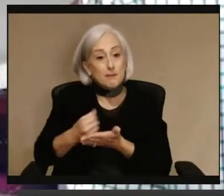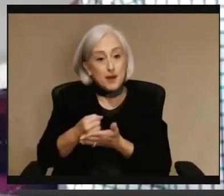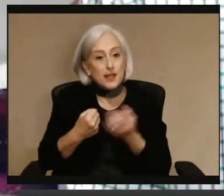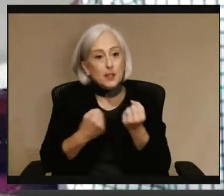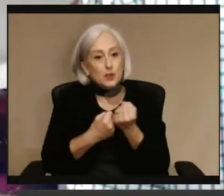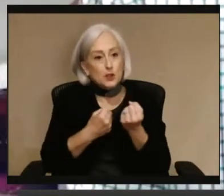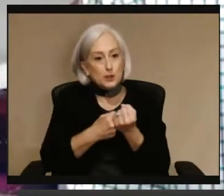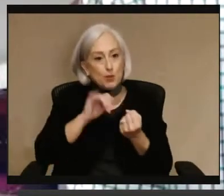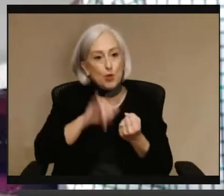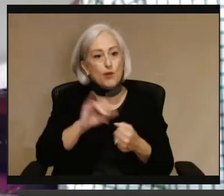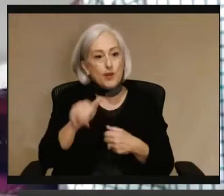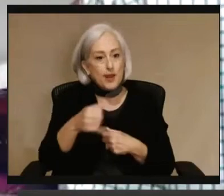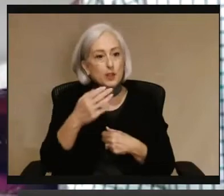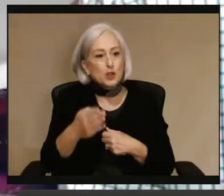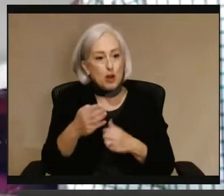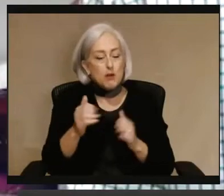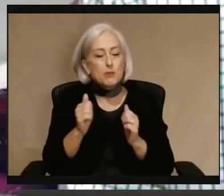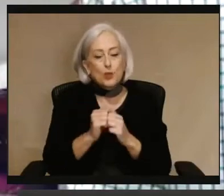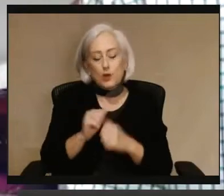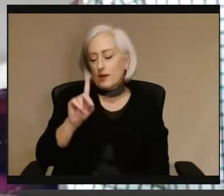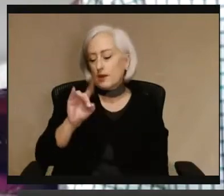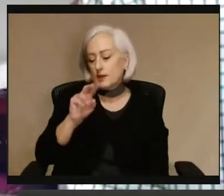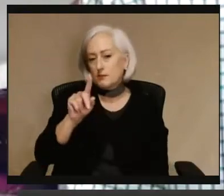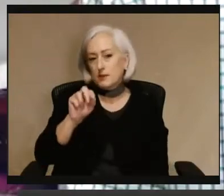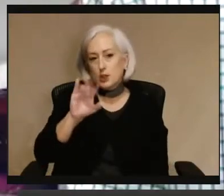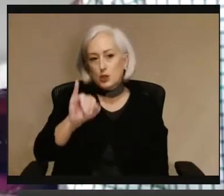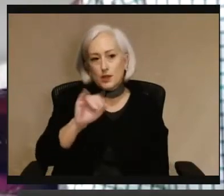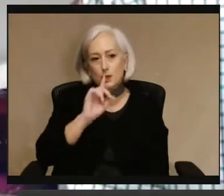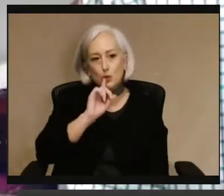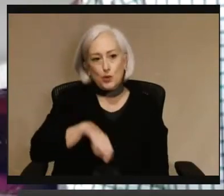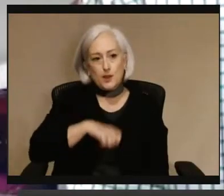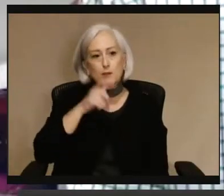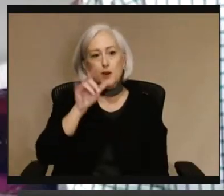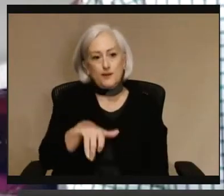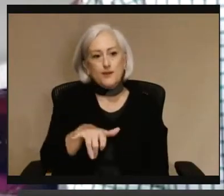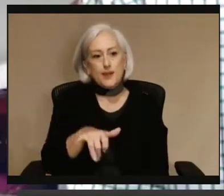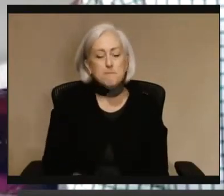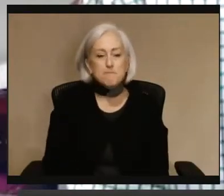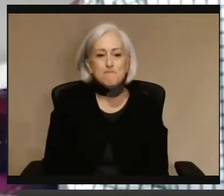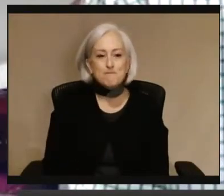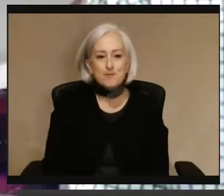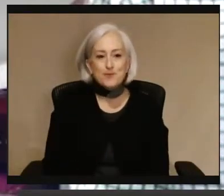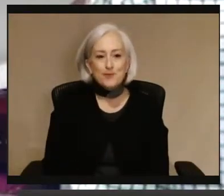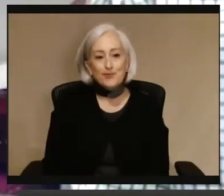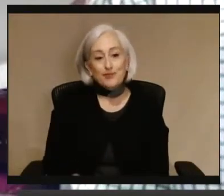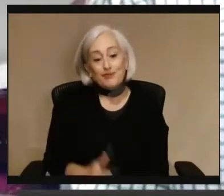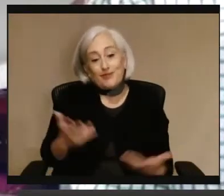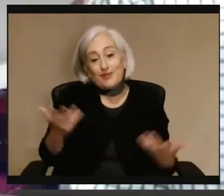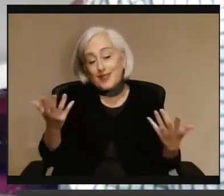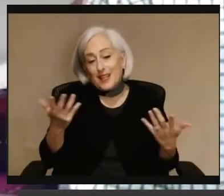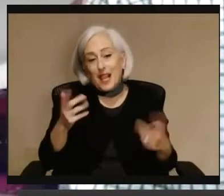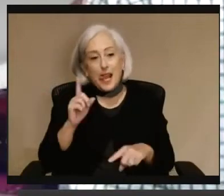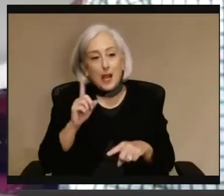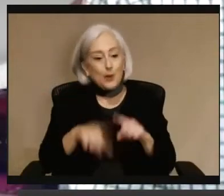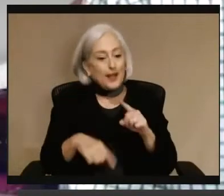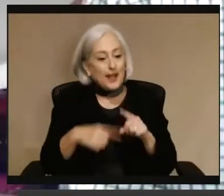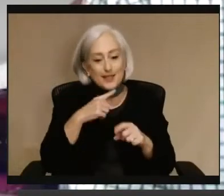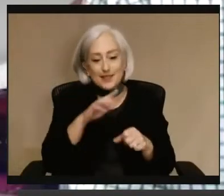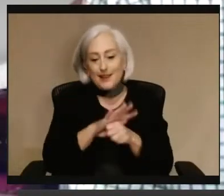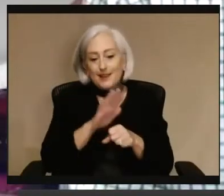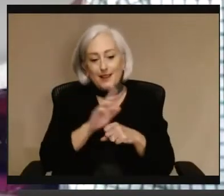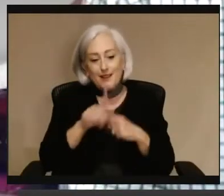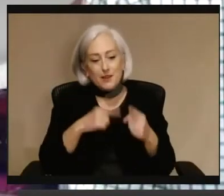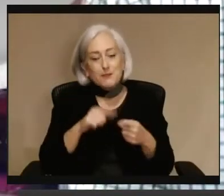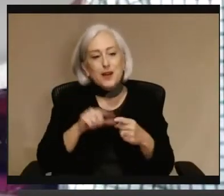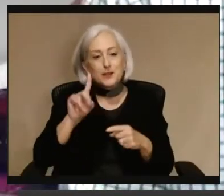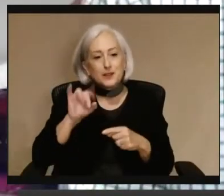has just been we're very proud of that. And we couldn't say enough about University of Kansas Health